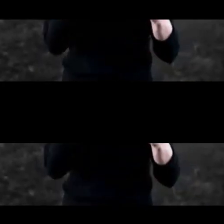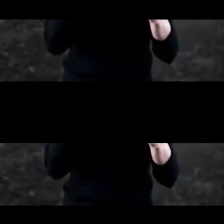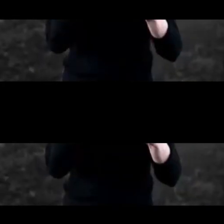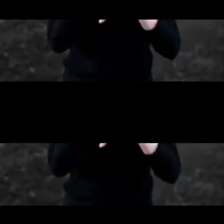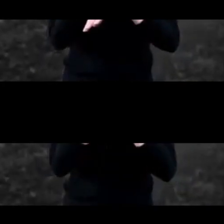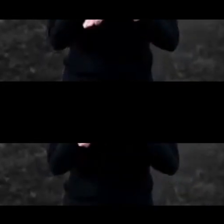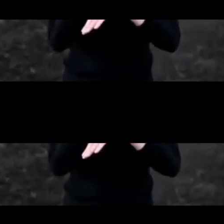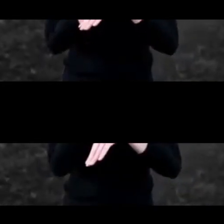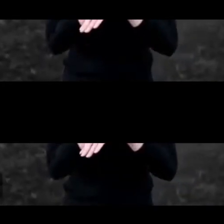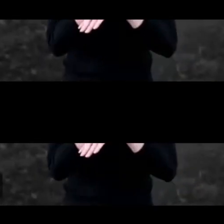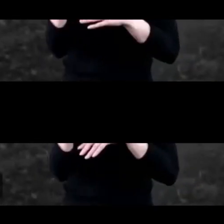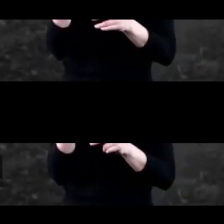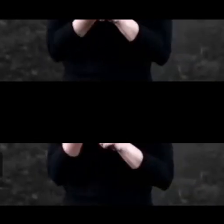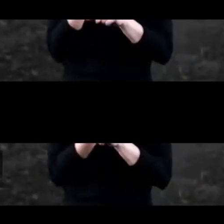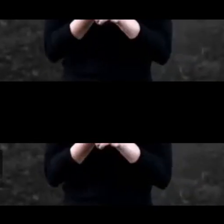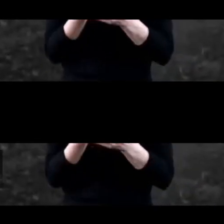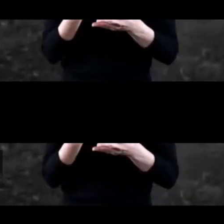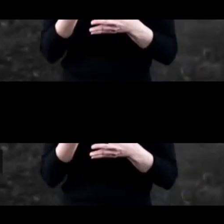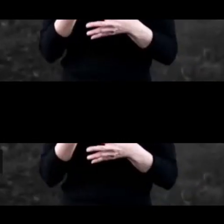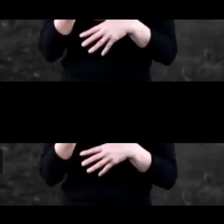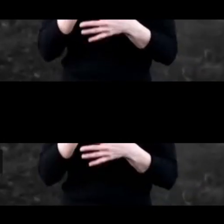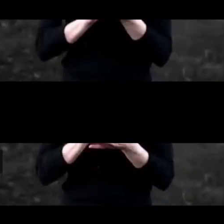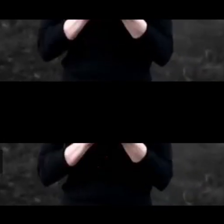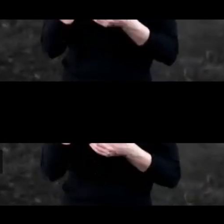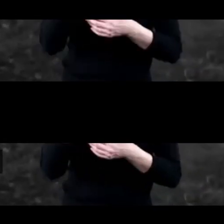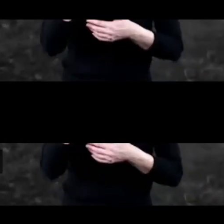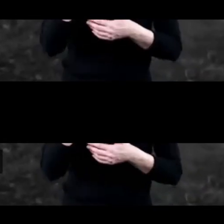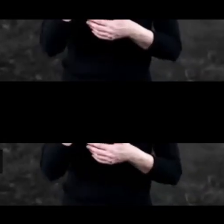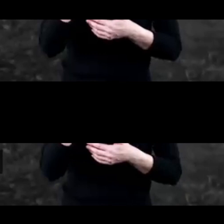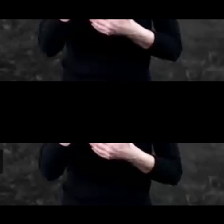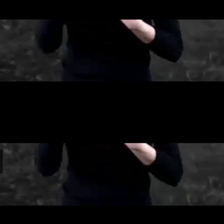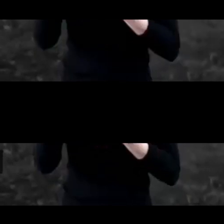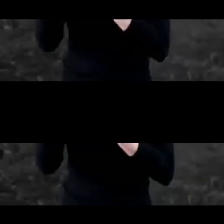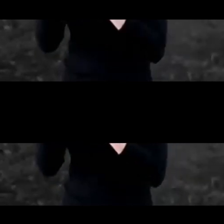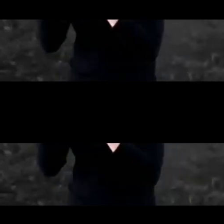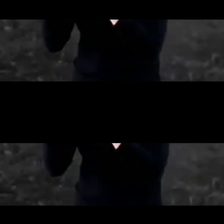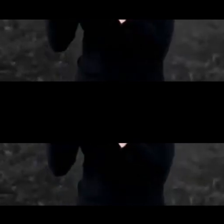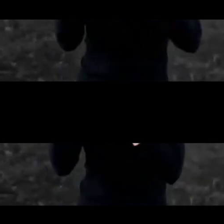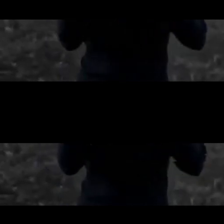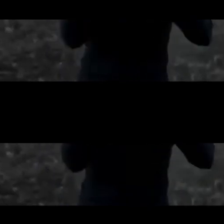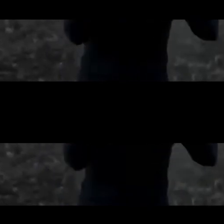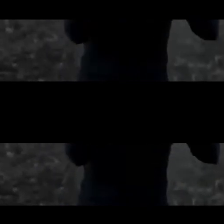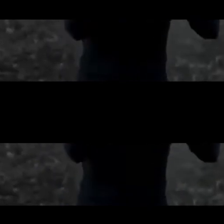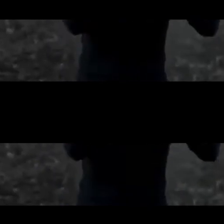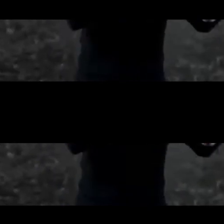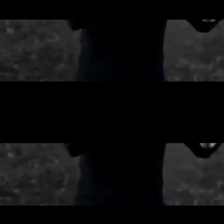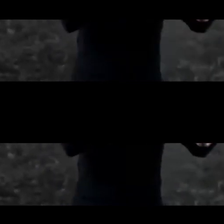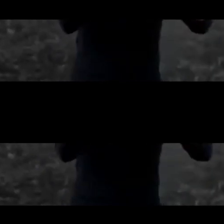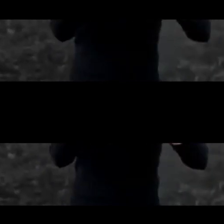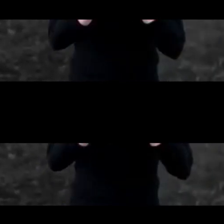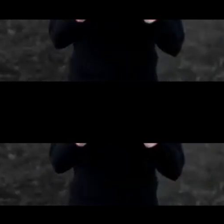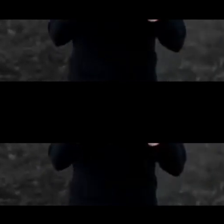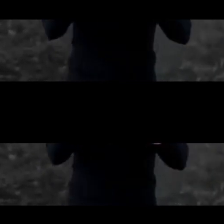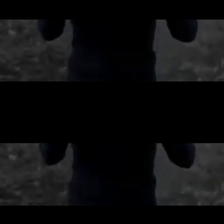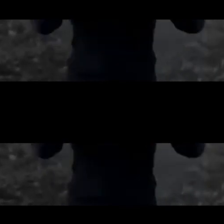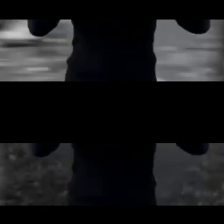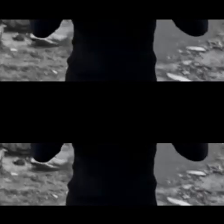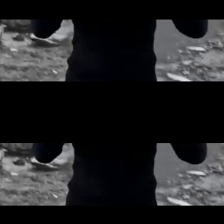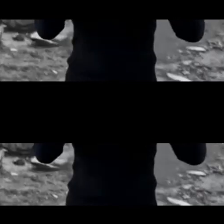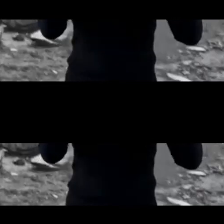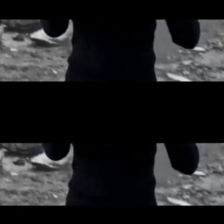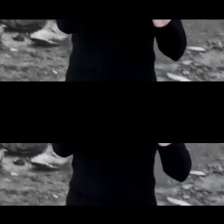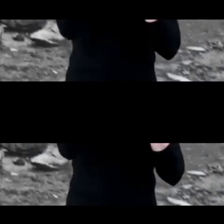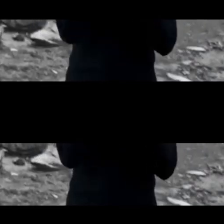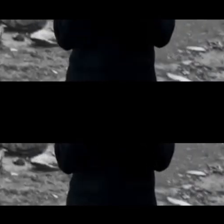attack, by British soldiers using poison gas, a shift in the wind caused the plan to backfire, causing either death